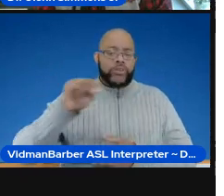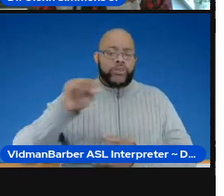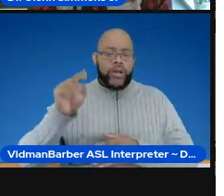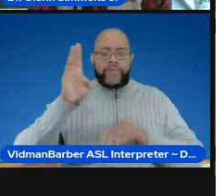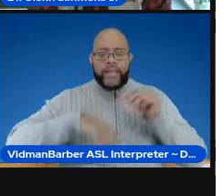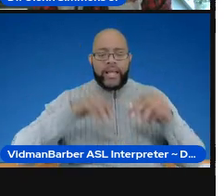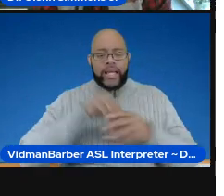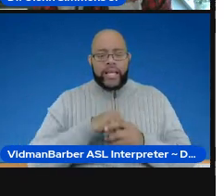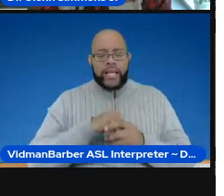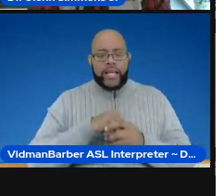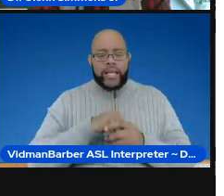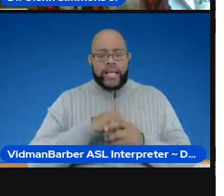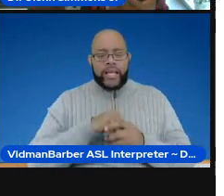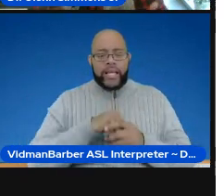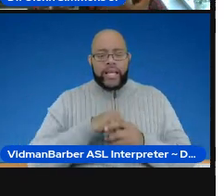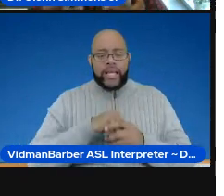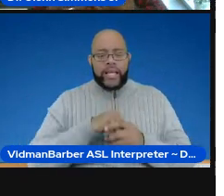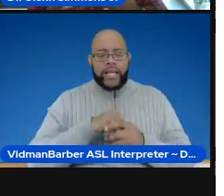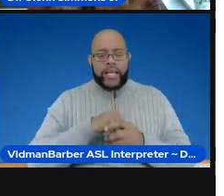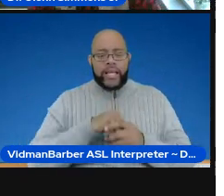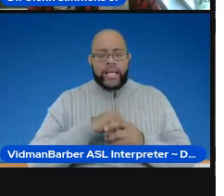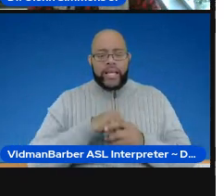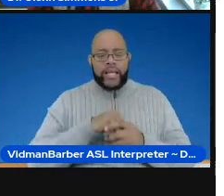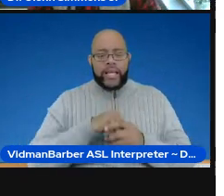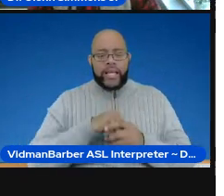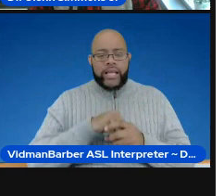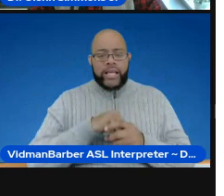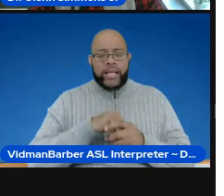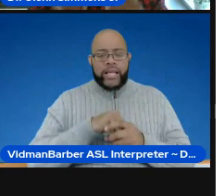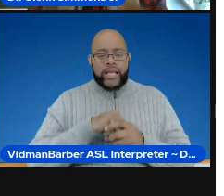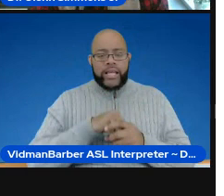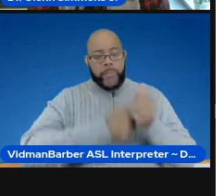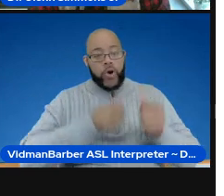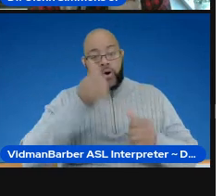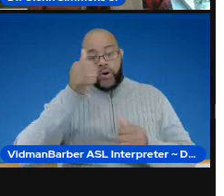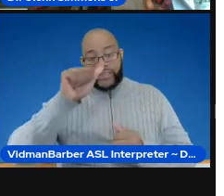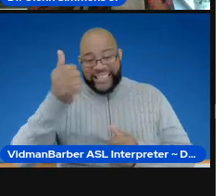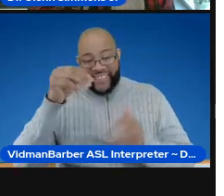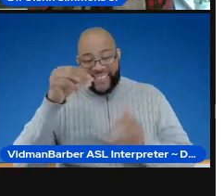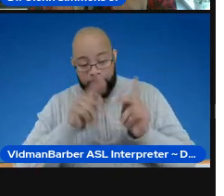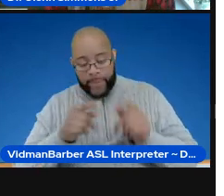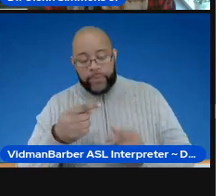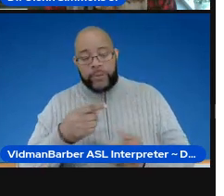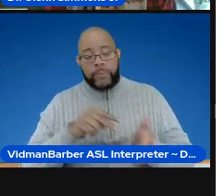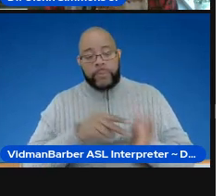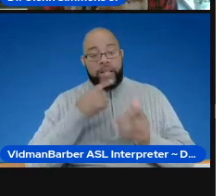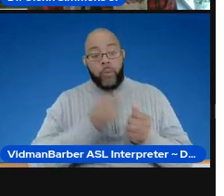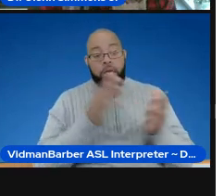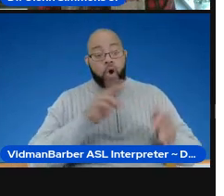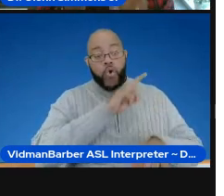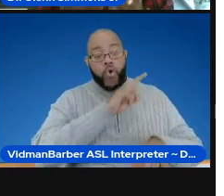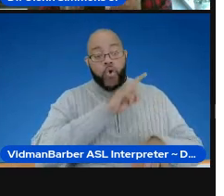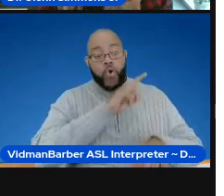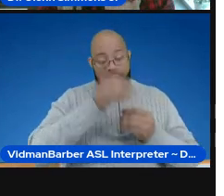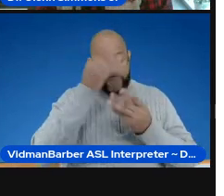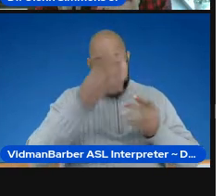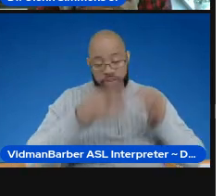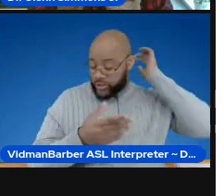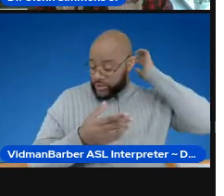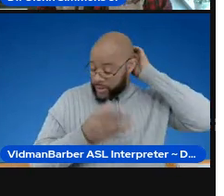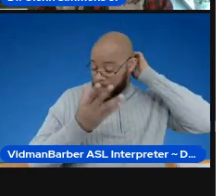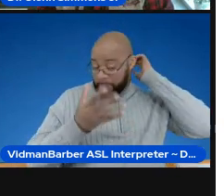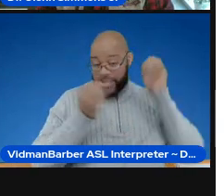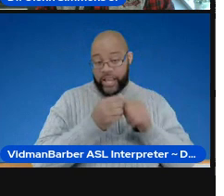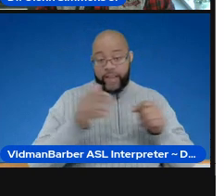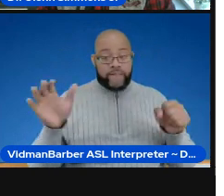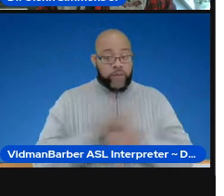was in the metropolitan area per 10,000 people, which indicates that without normalizing the data, you may get a